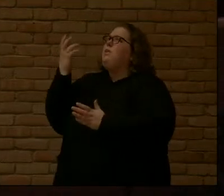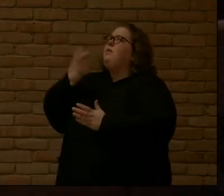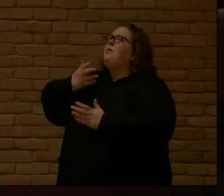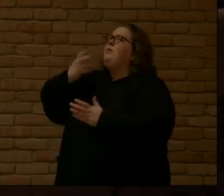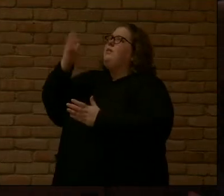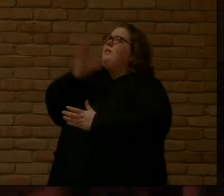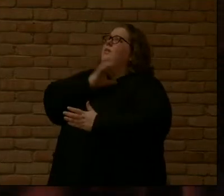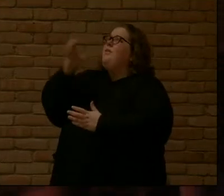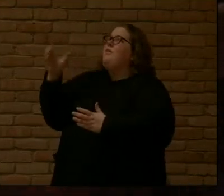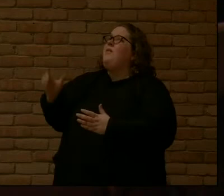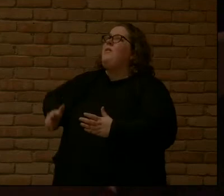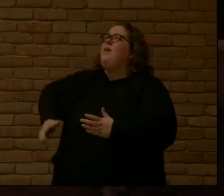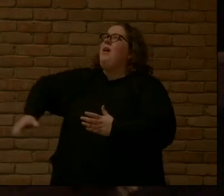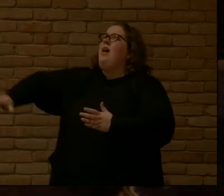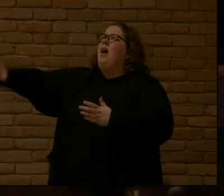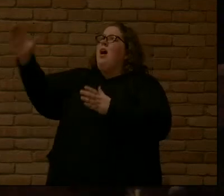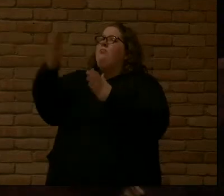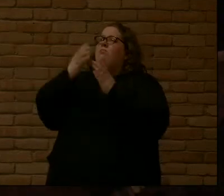Christ be